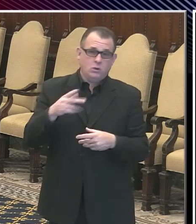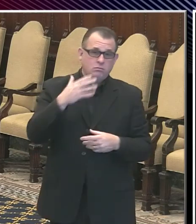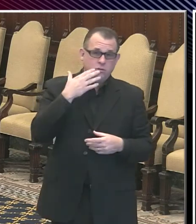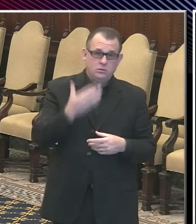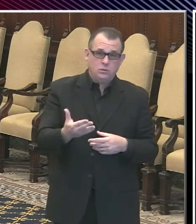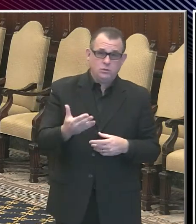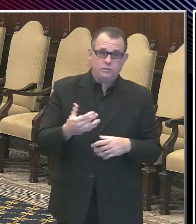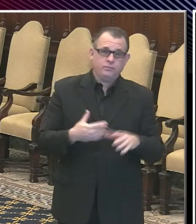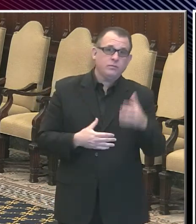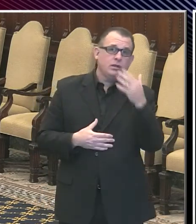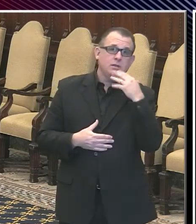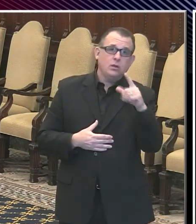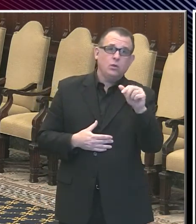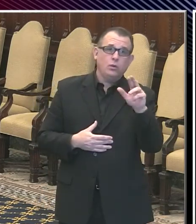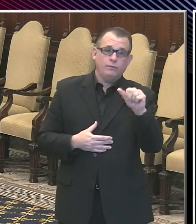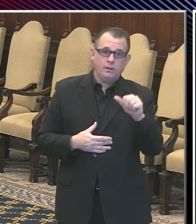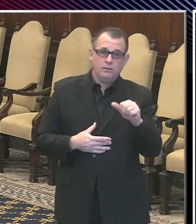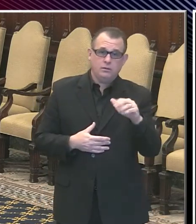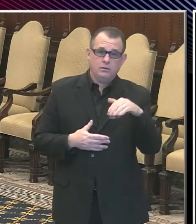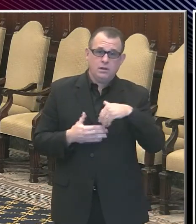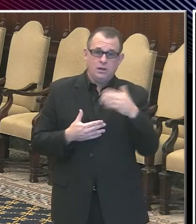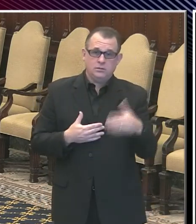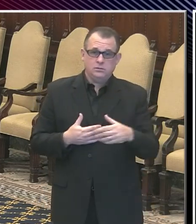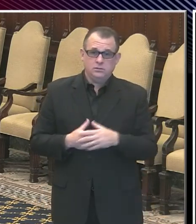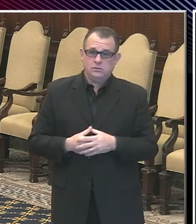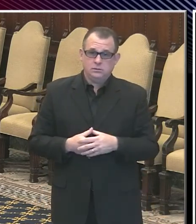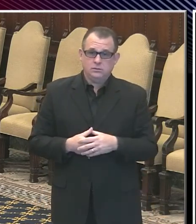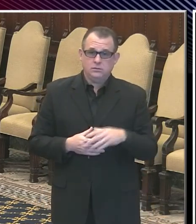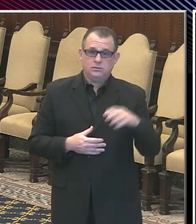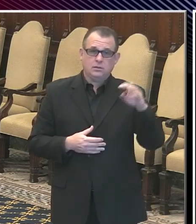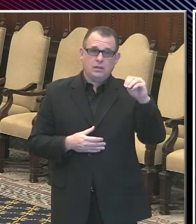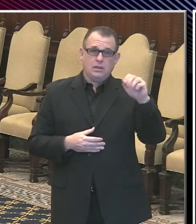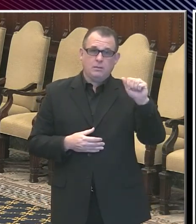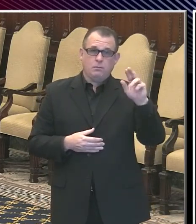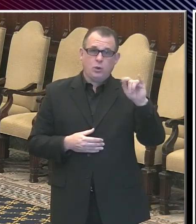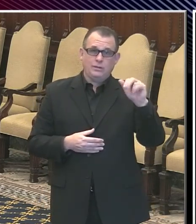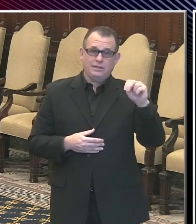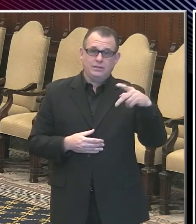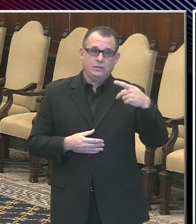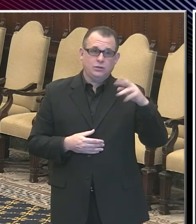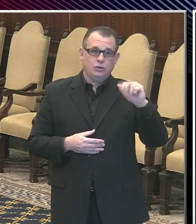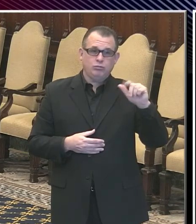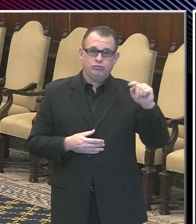Laura. Next up is Martin Pratt of Philly YBN.